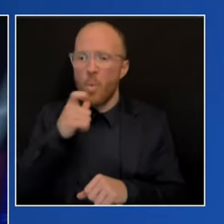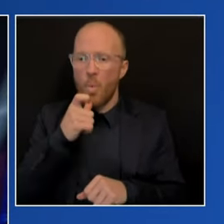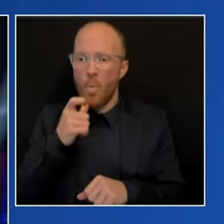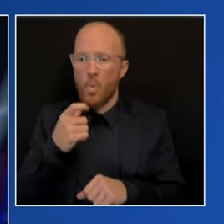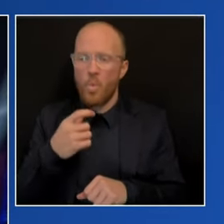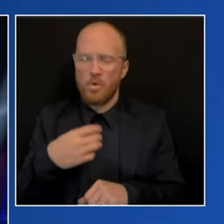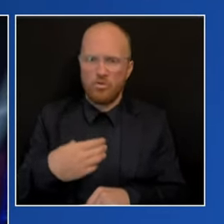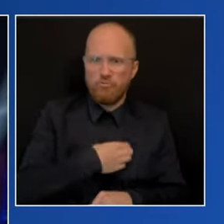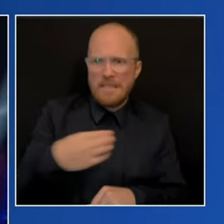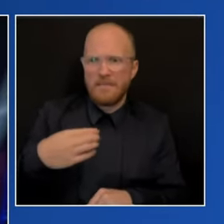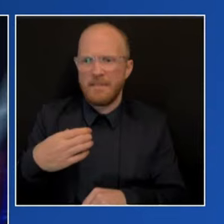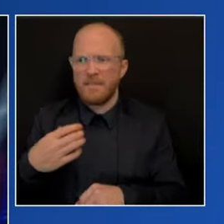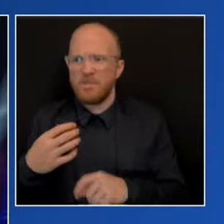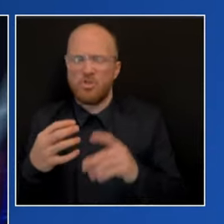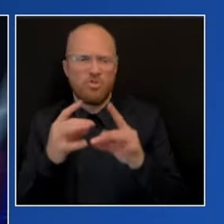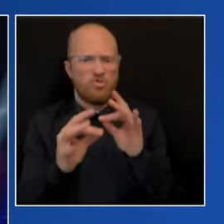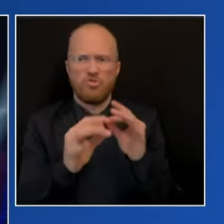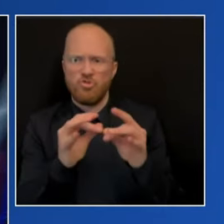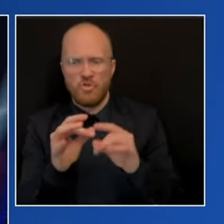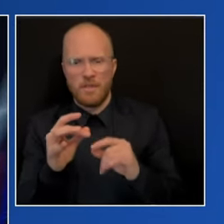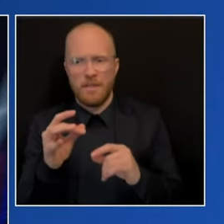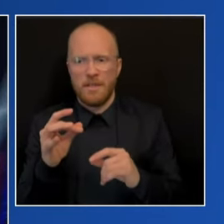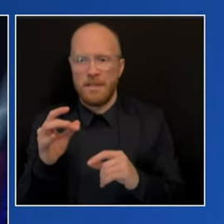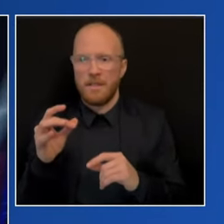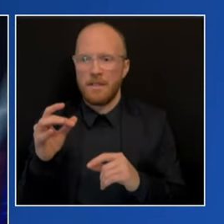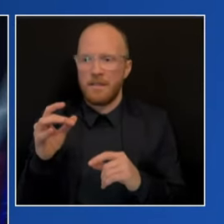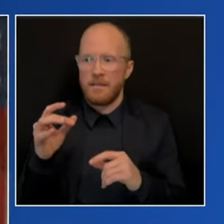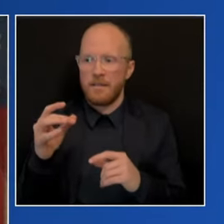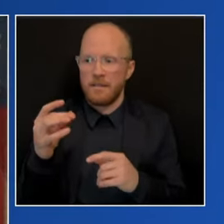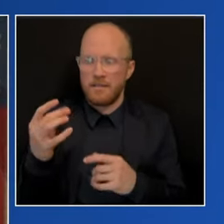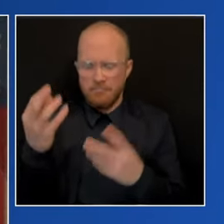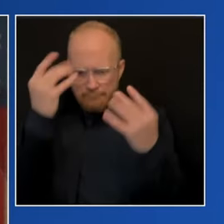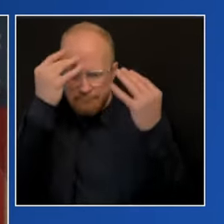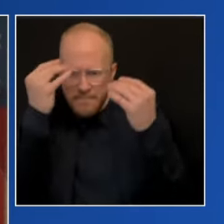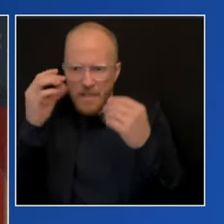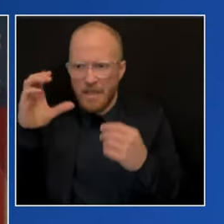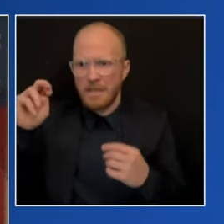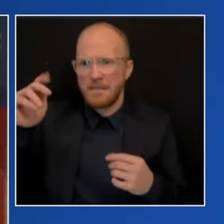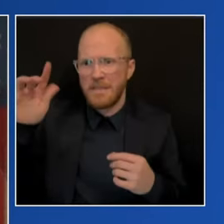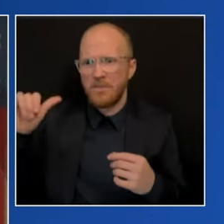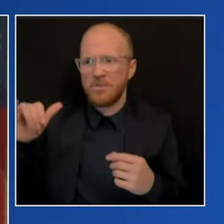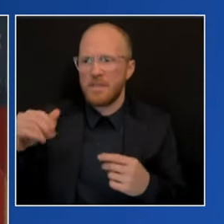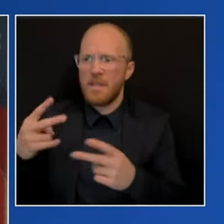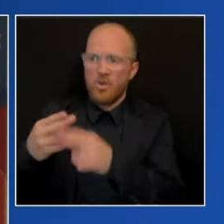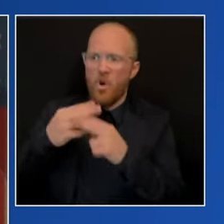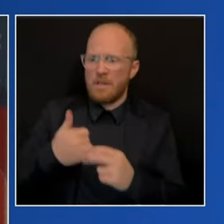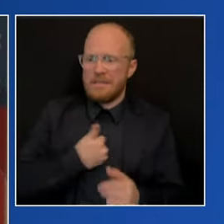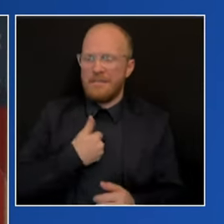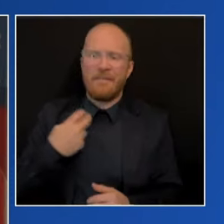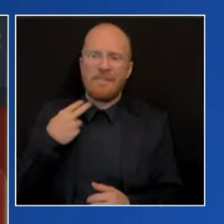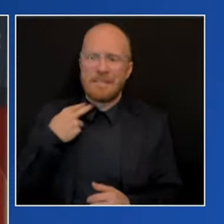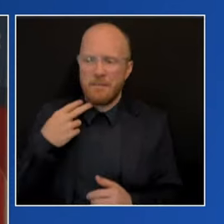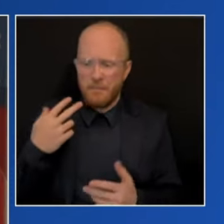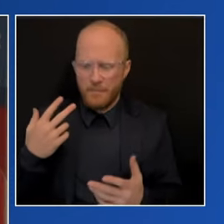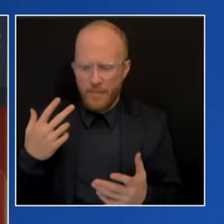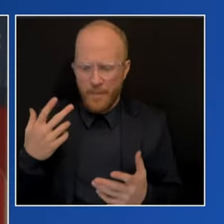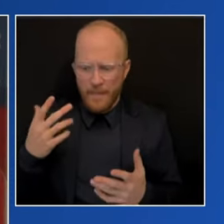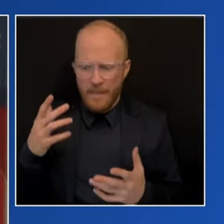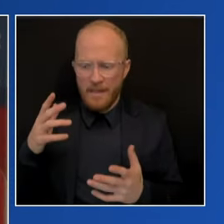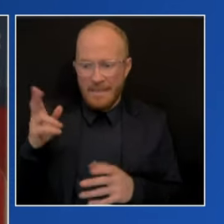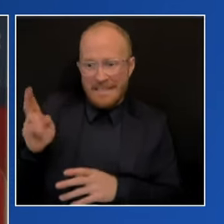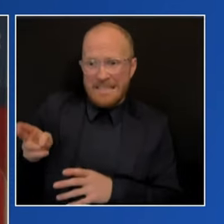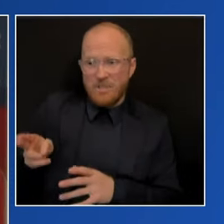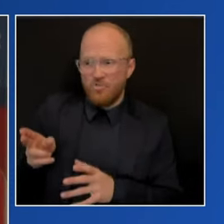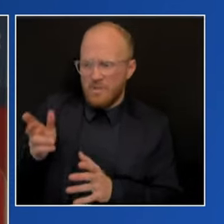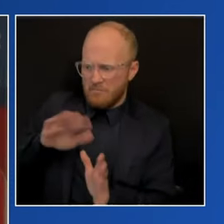grift, consumed by conspiracy and victimhood. From those who seek to bury history